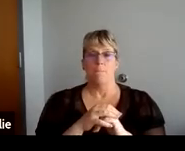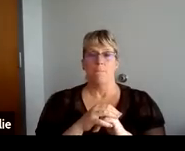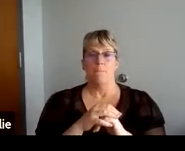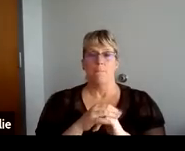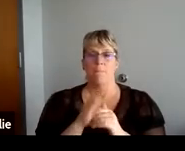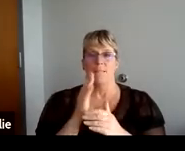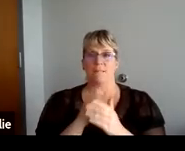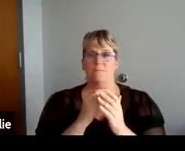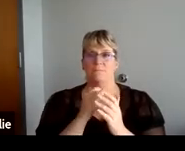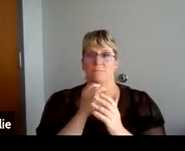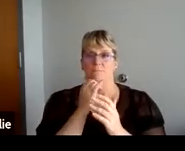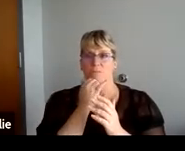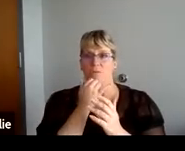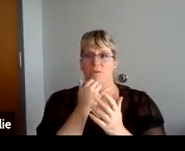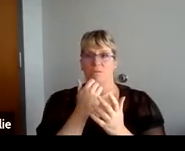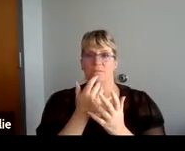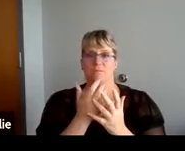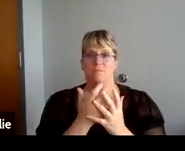sorry.